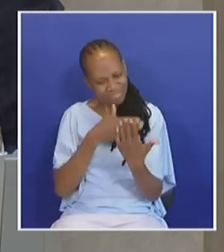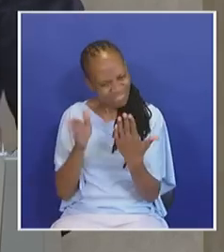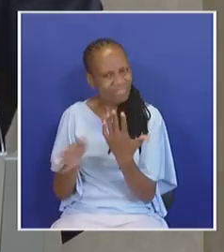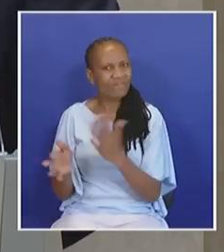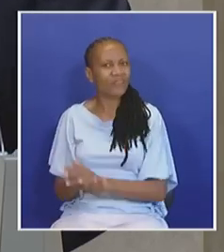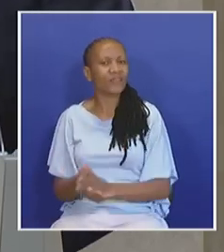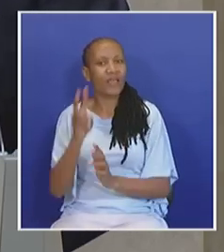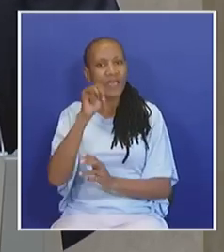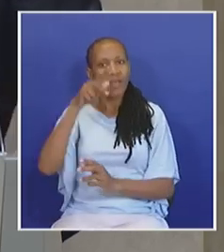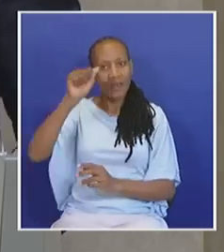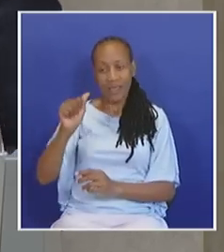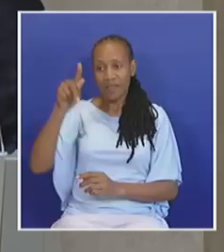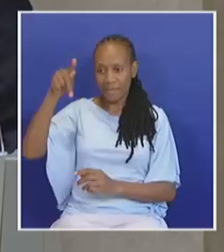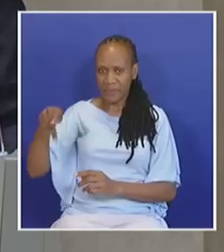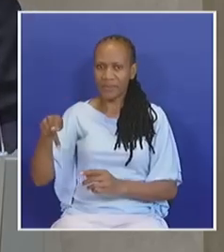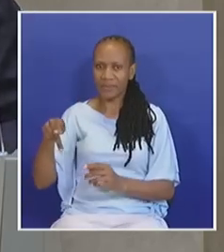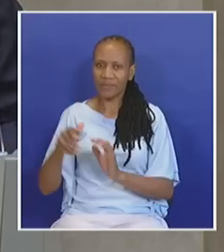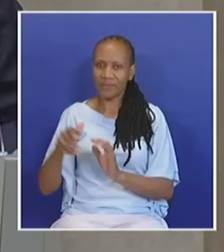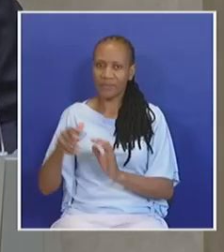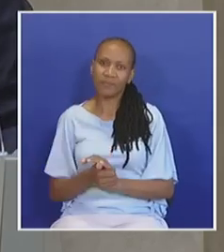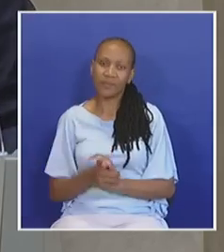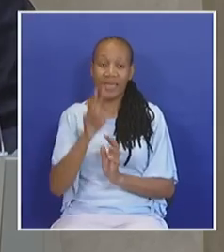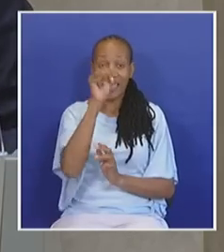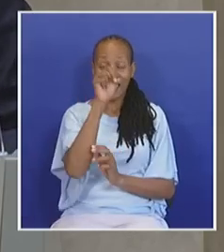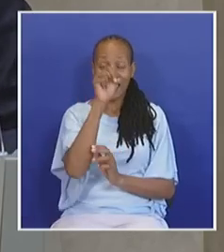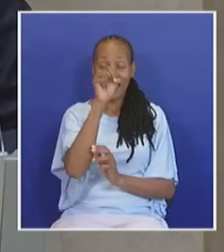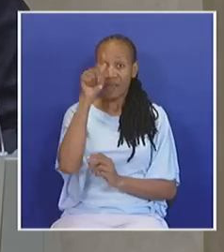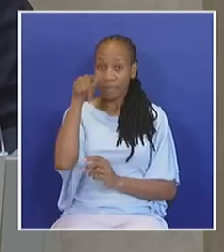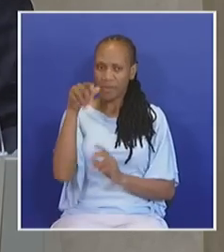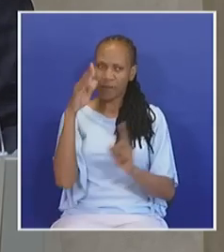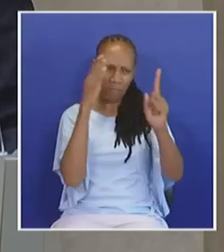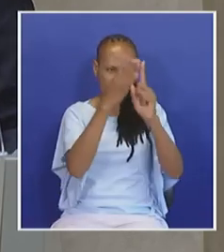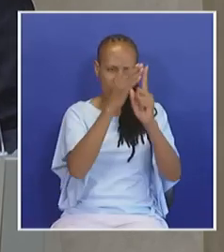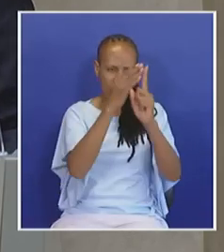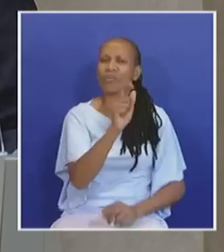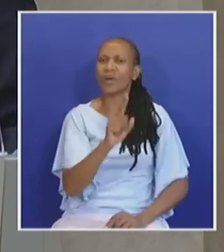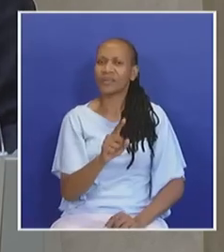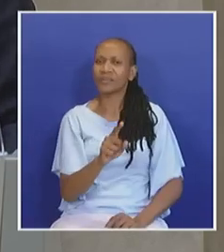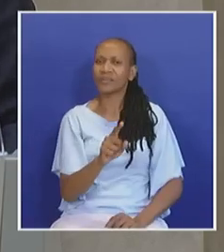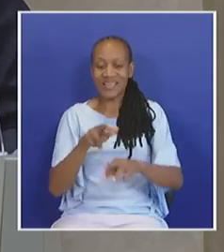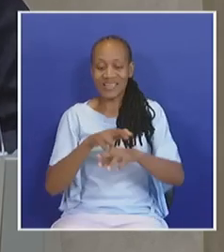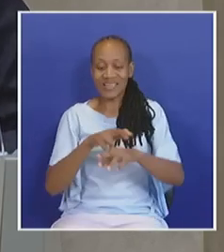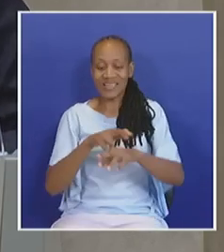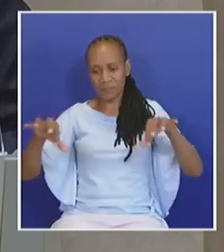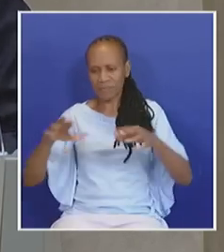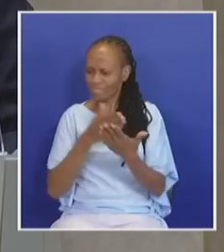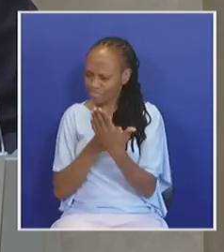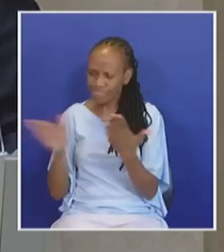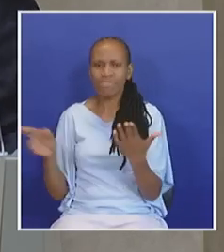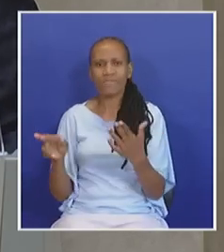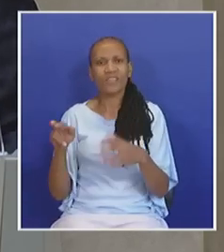NAP. The purpose of the National Action Plan is to combat racism, racial